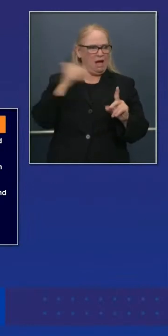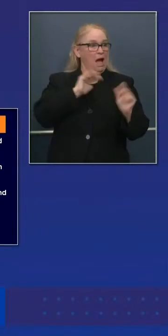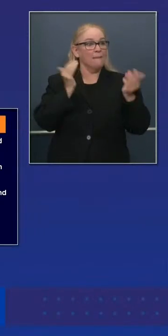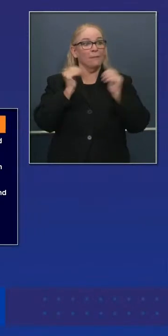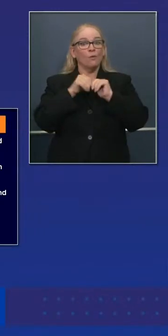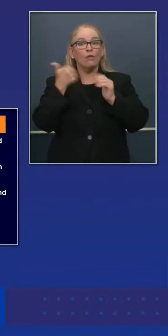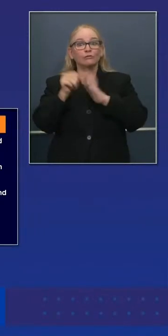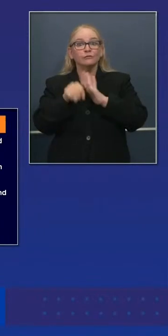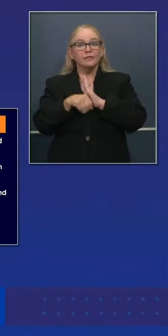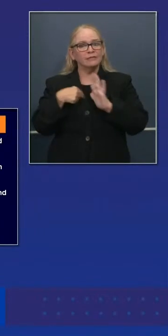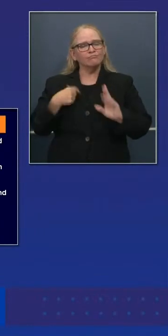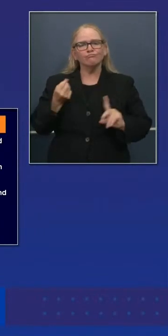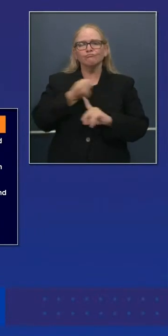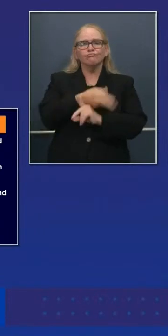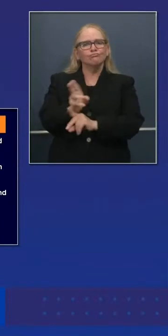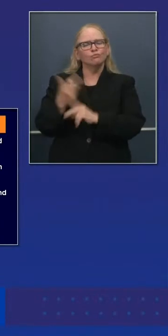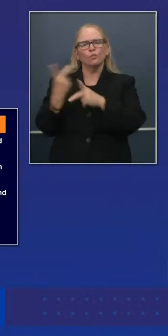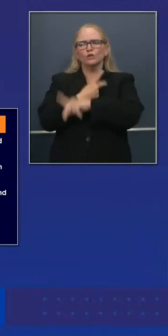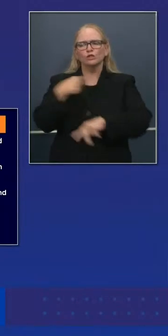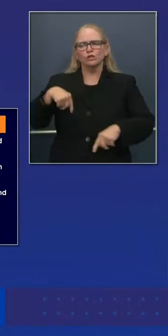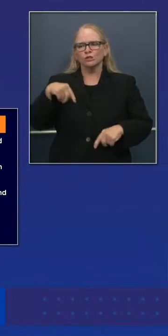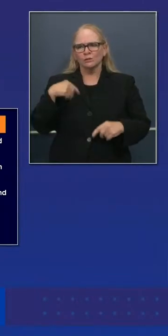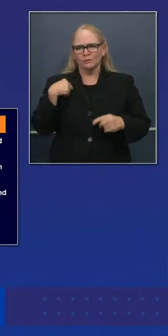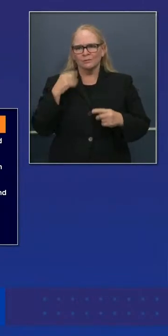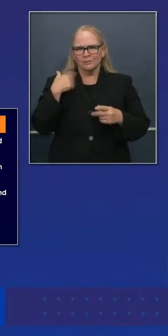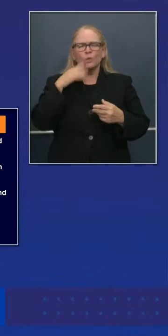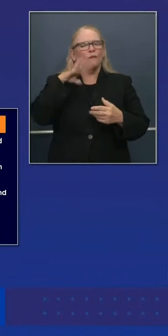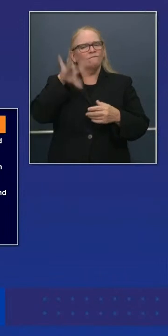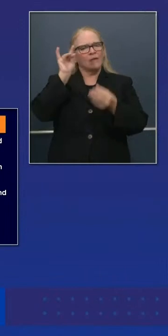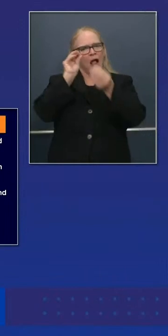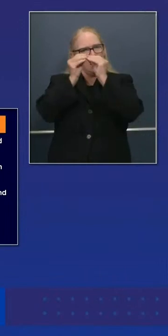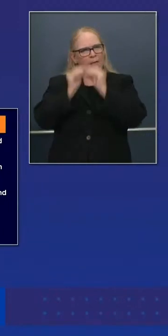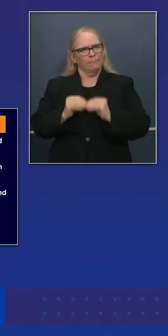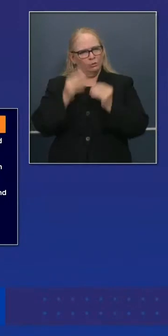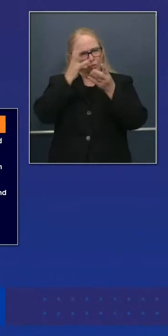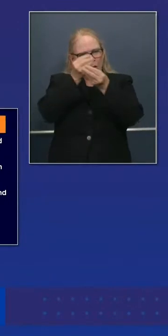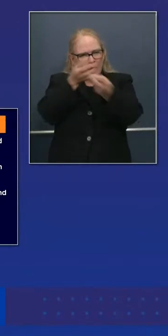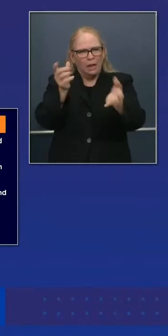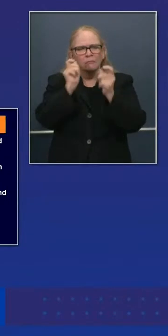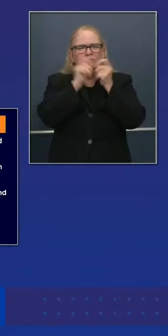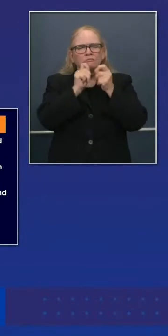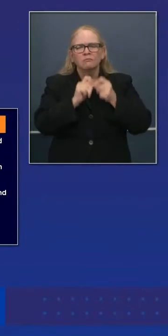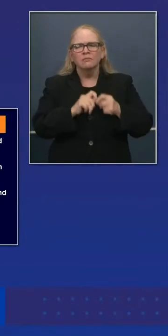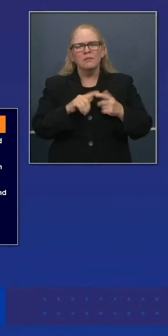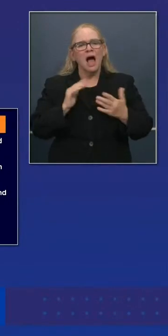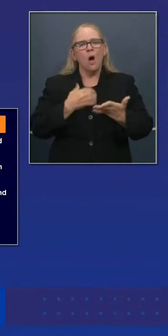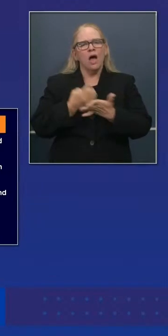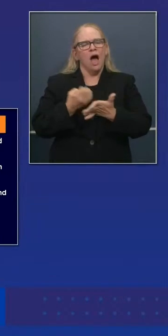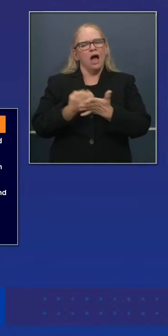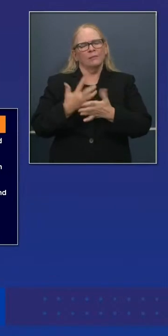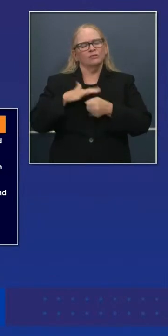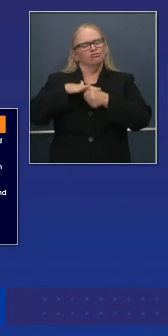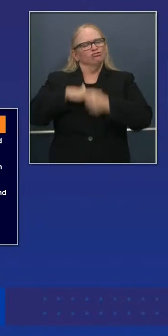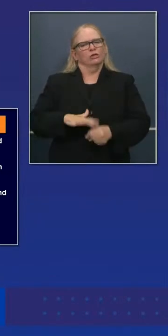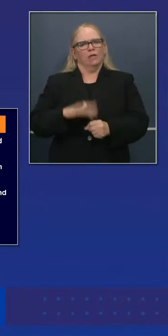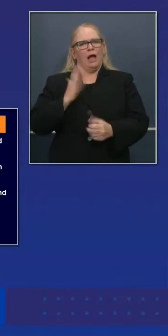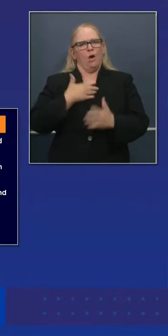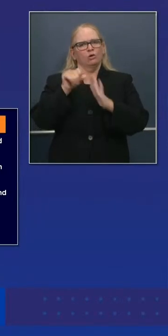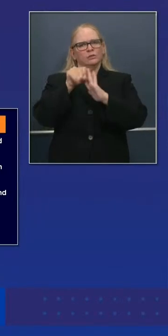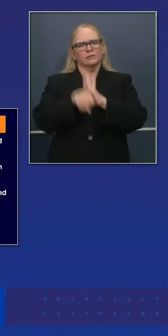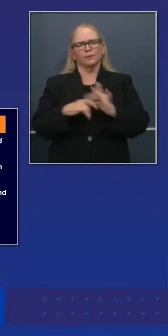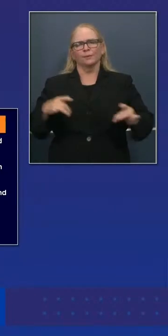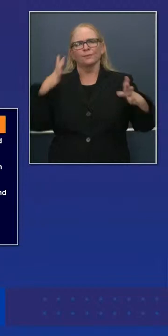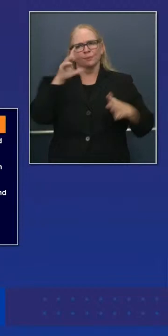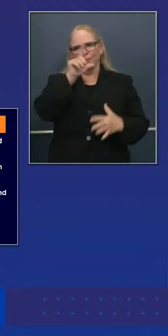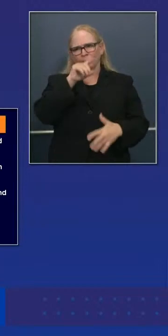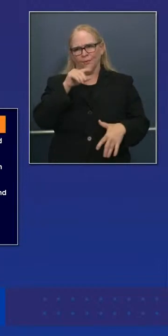shortly. Enormous economic strife, enormous economic stress, historic amount of unemployment